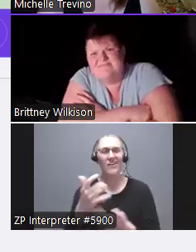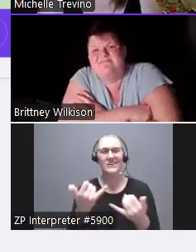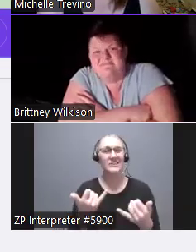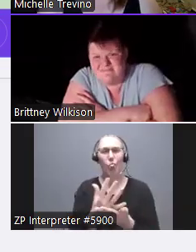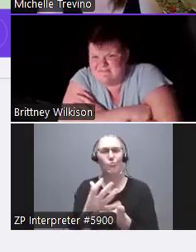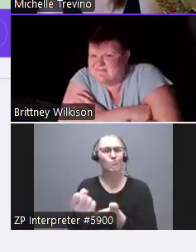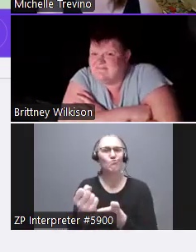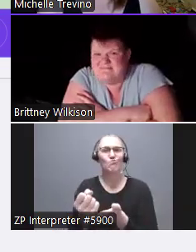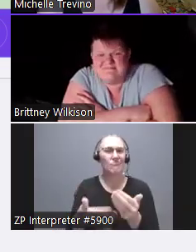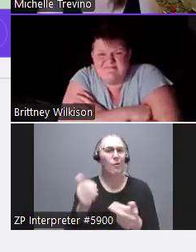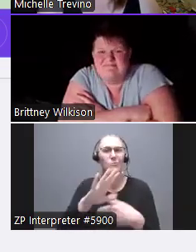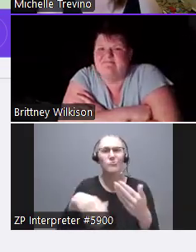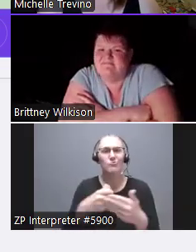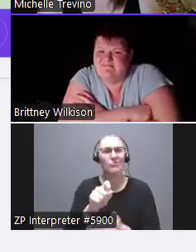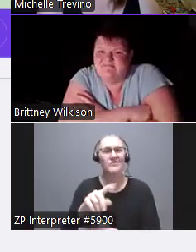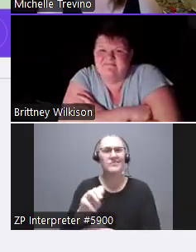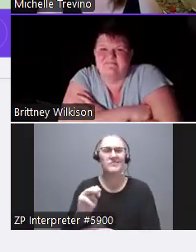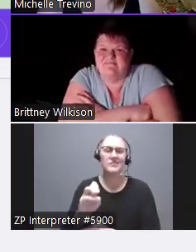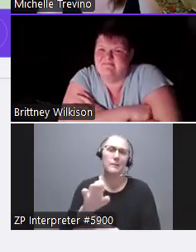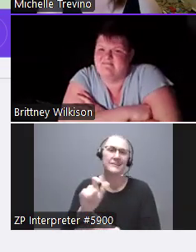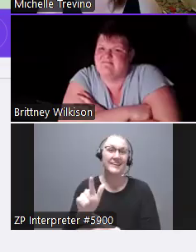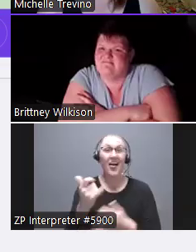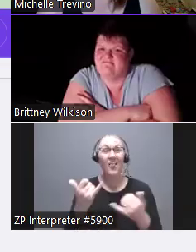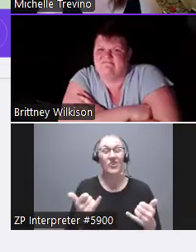see the big shifts in aging,